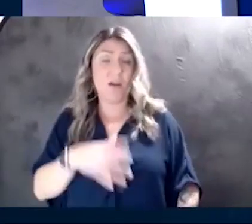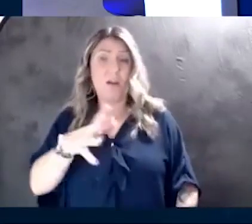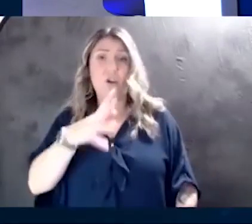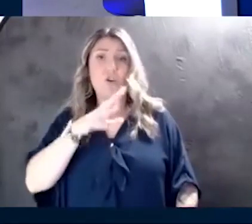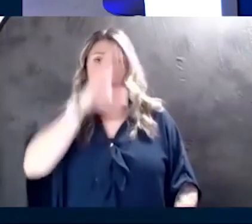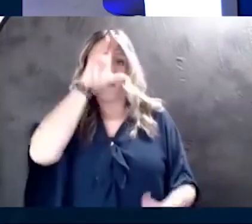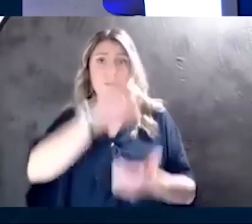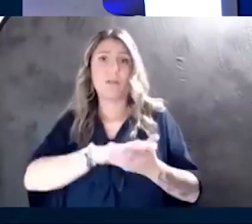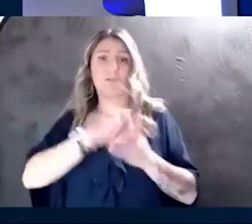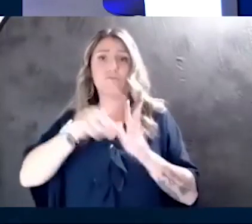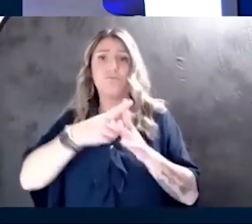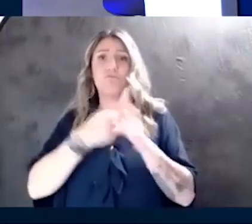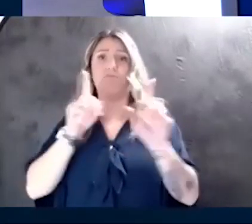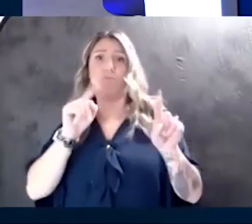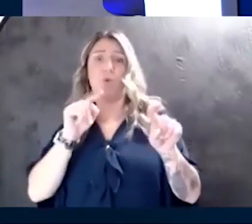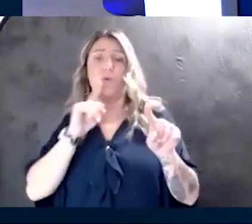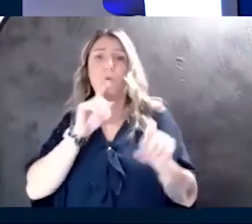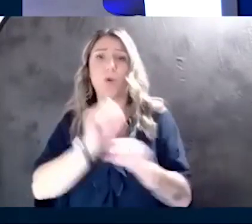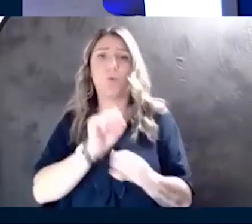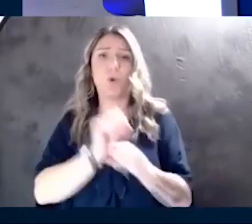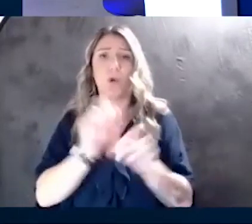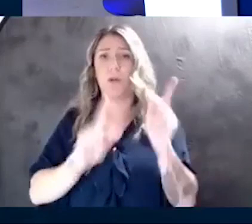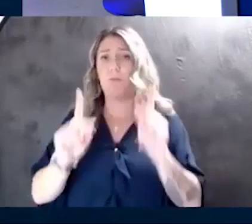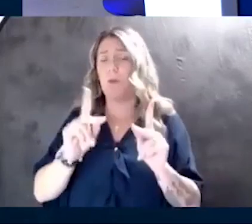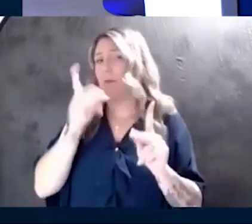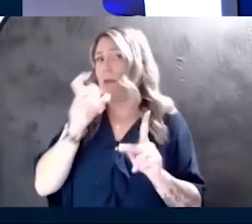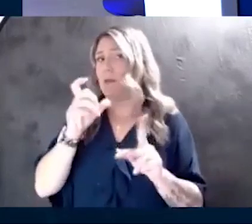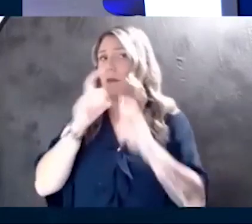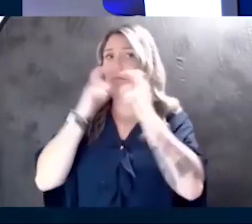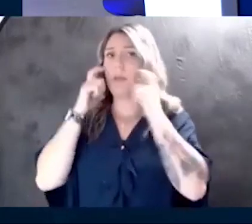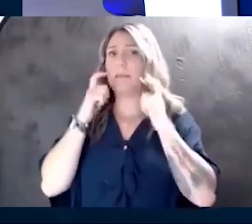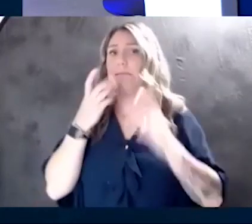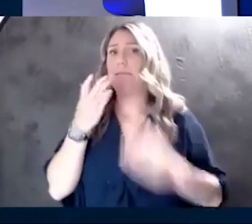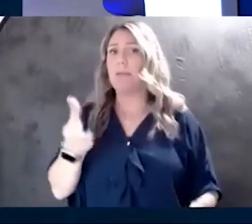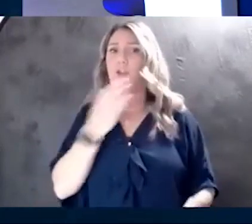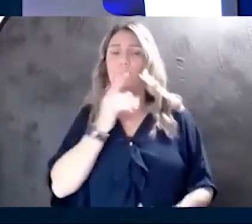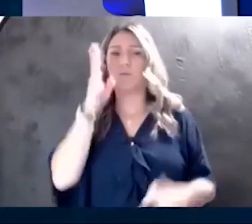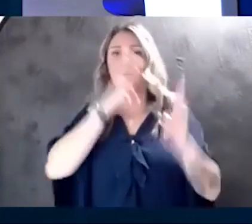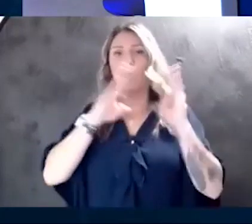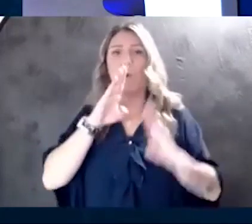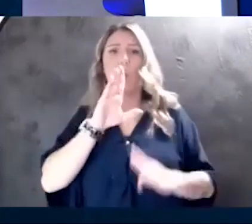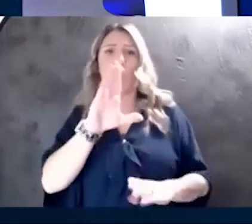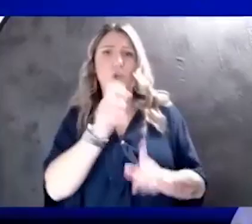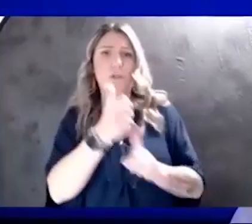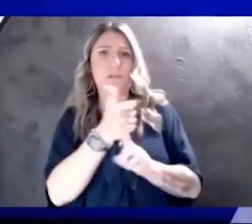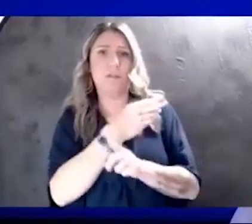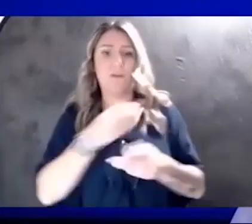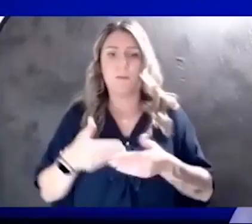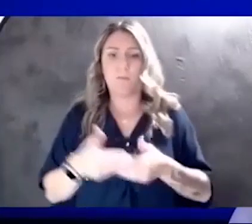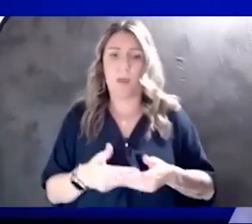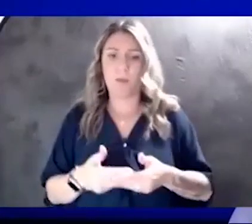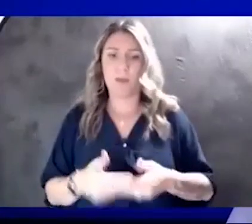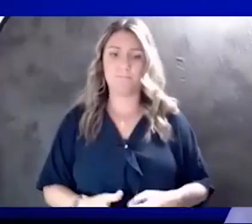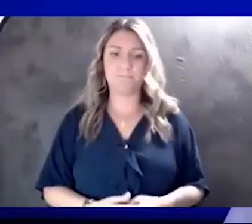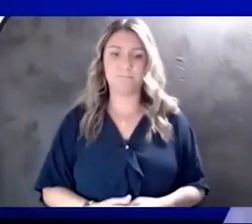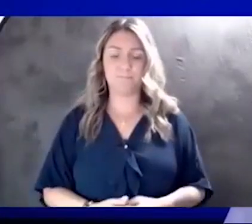work and the people don't mask there. So she's worried about her and the baby. Yeah. I mean,